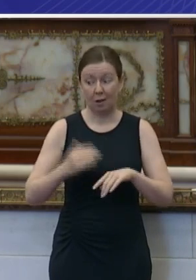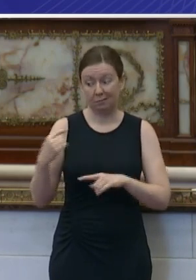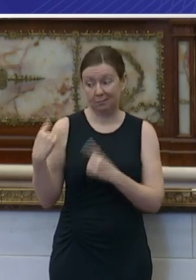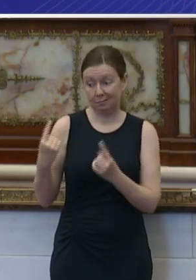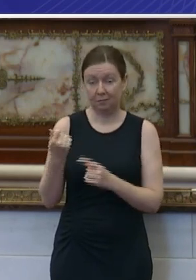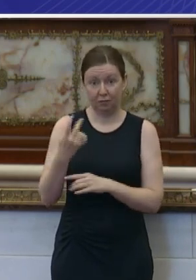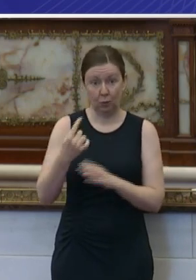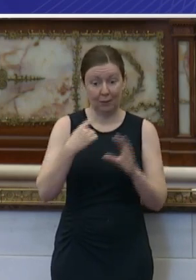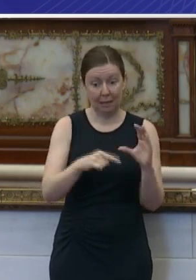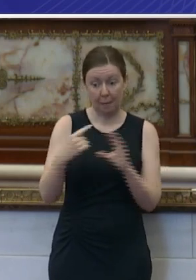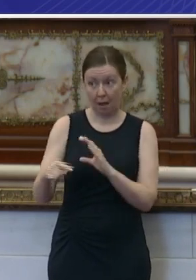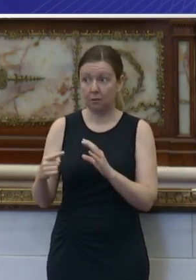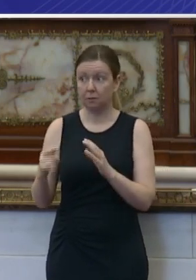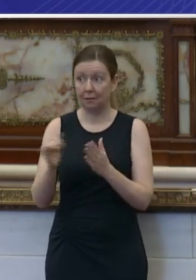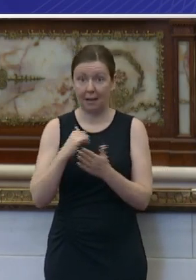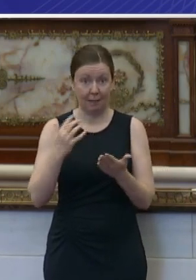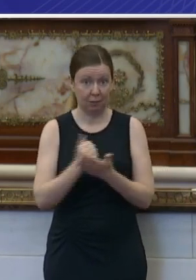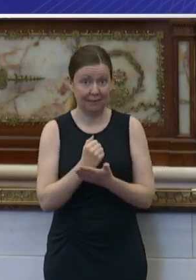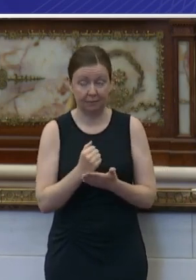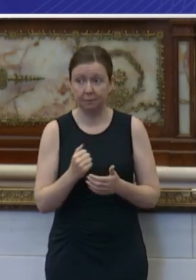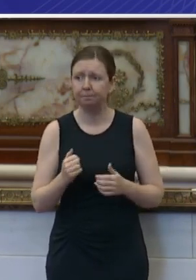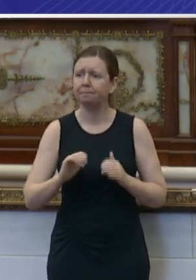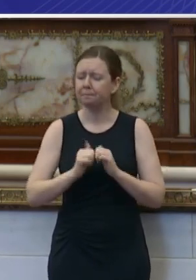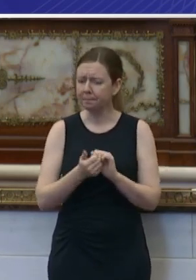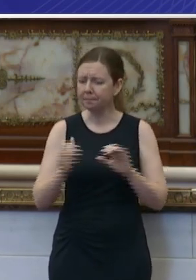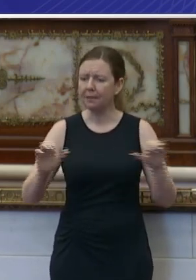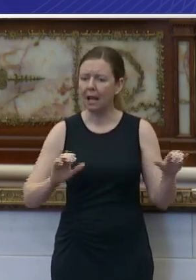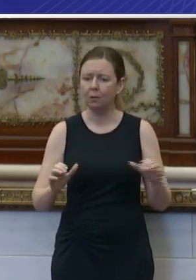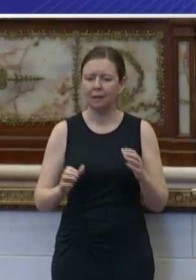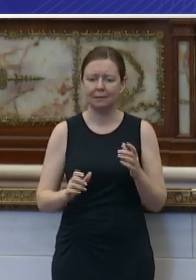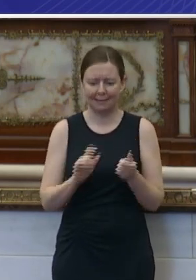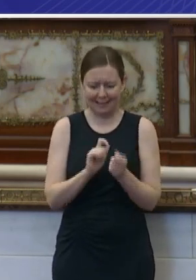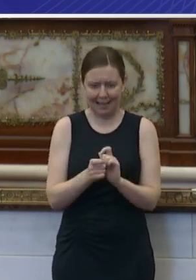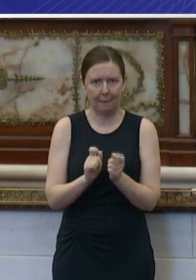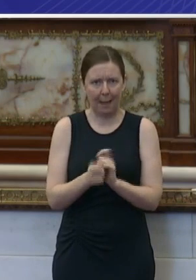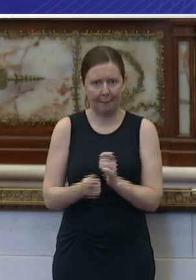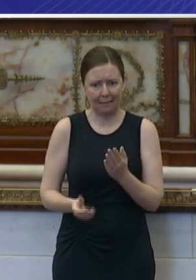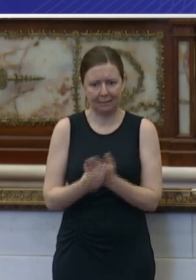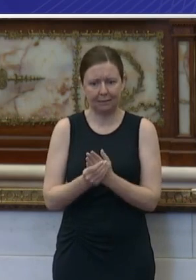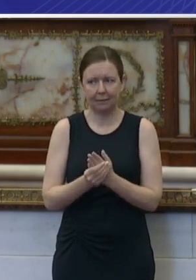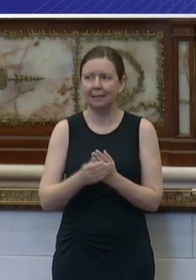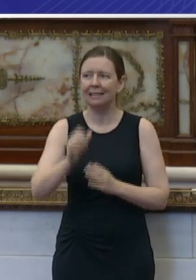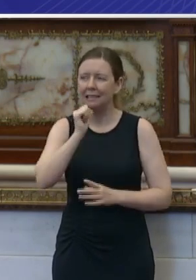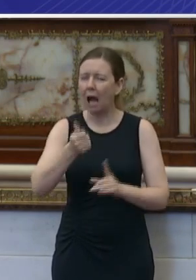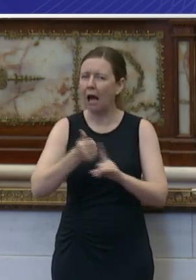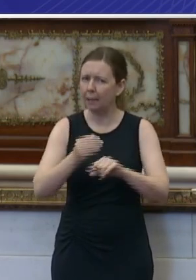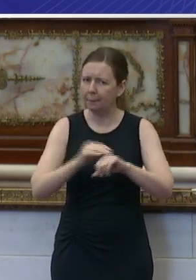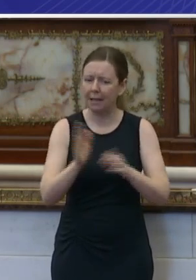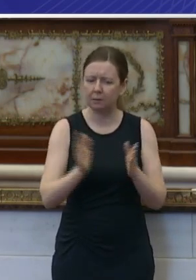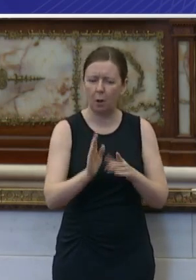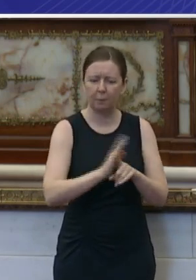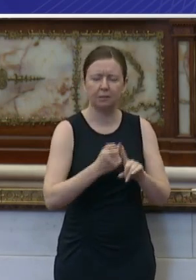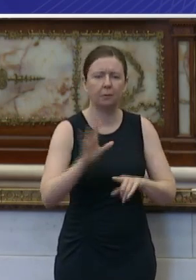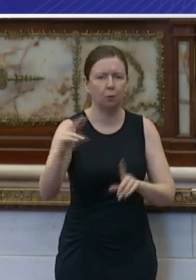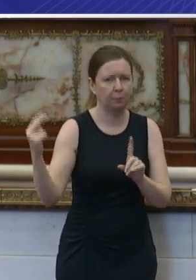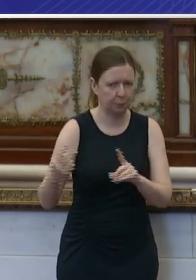calls that multiple have received, how does the amendments not impact small businesses from your perspective?